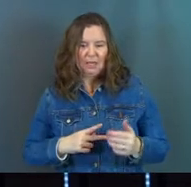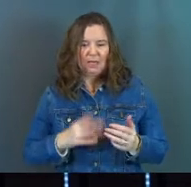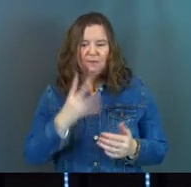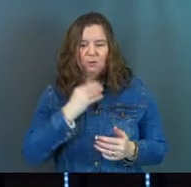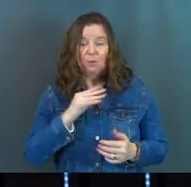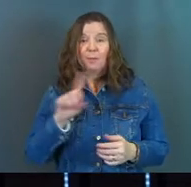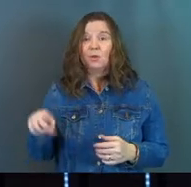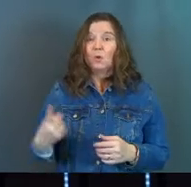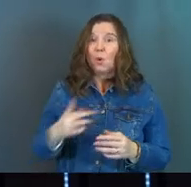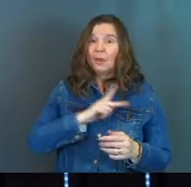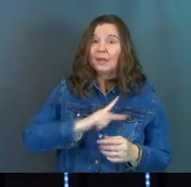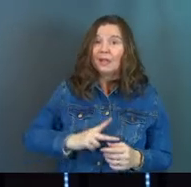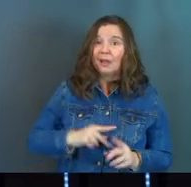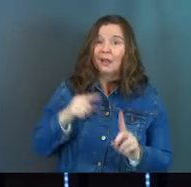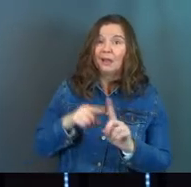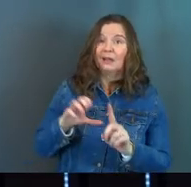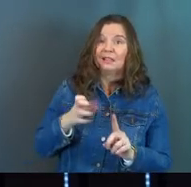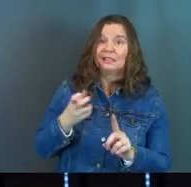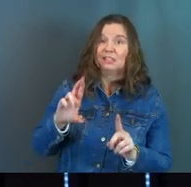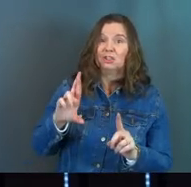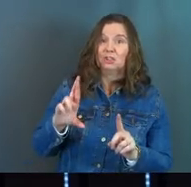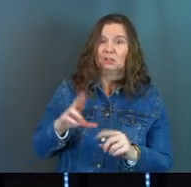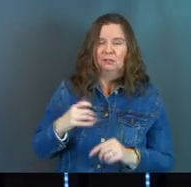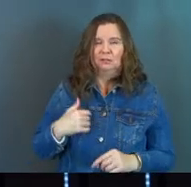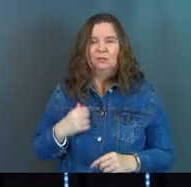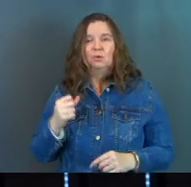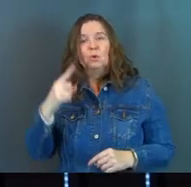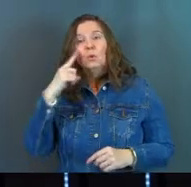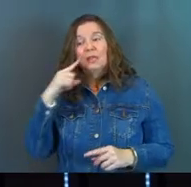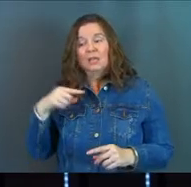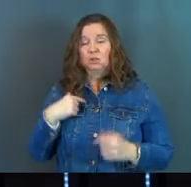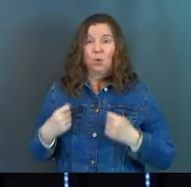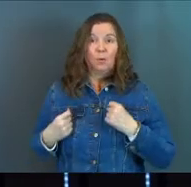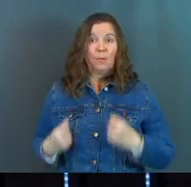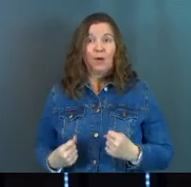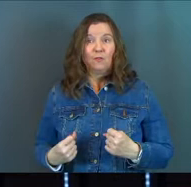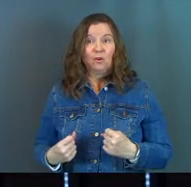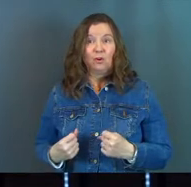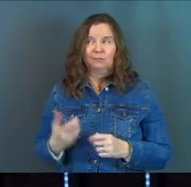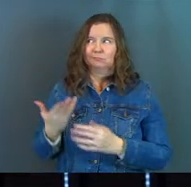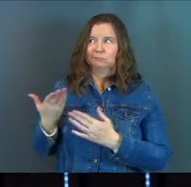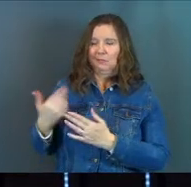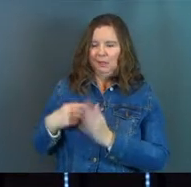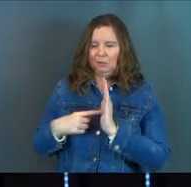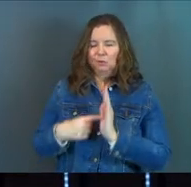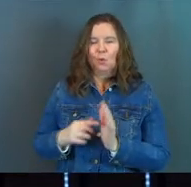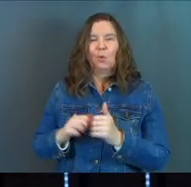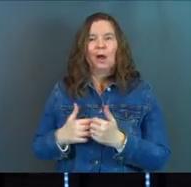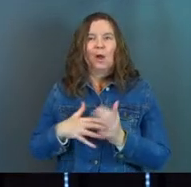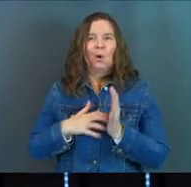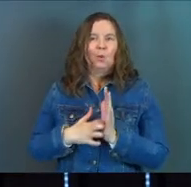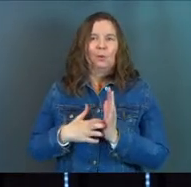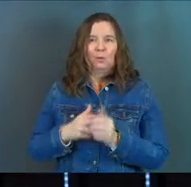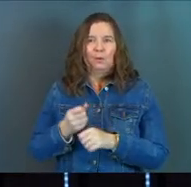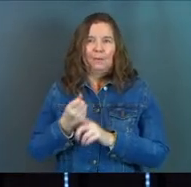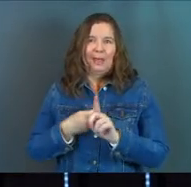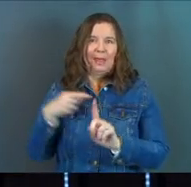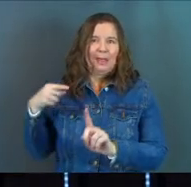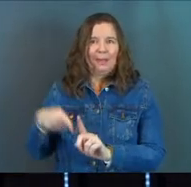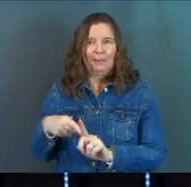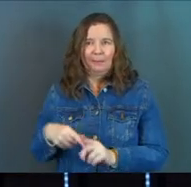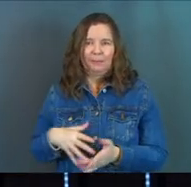Caesar. That's what they're accusing him of. And you think he's so powerful? Let us show you how weak we can make